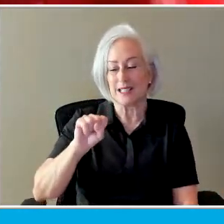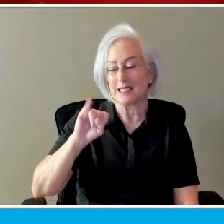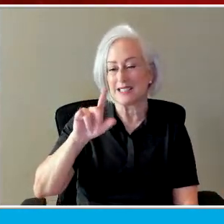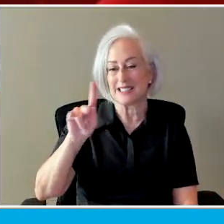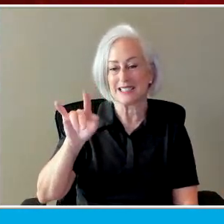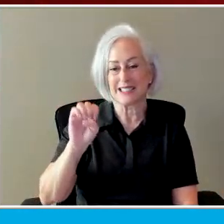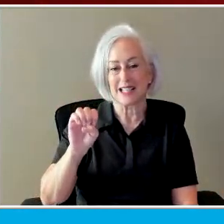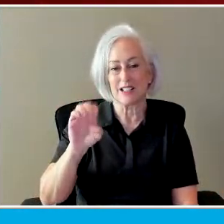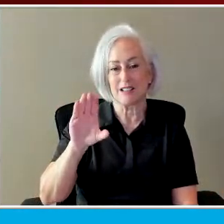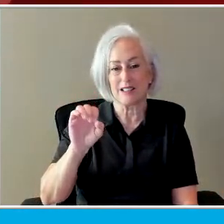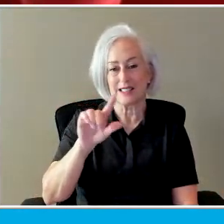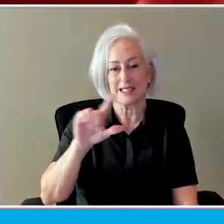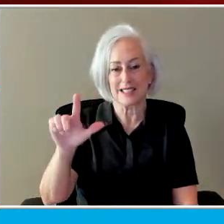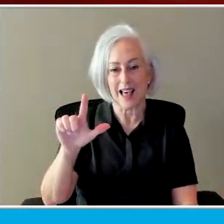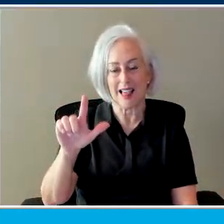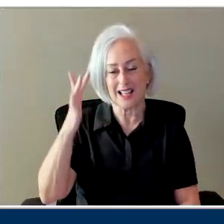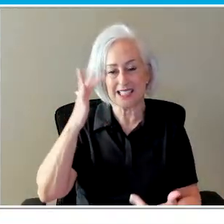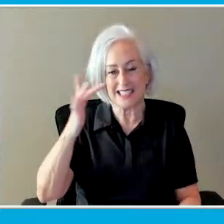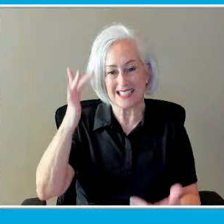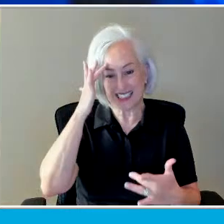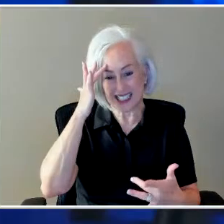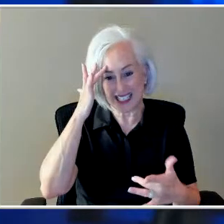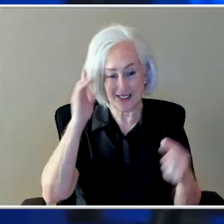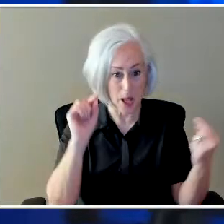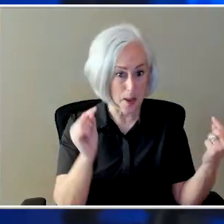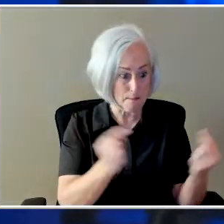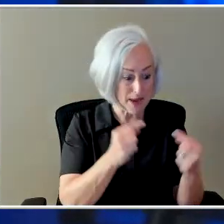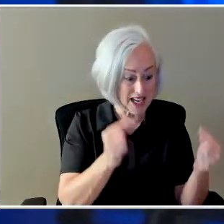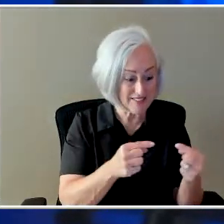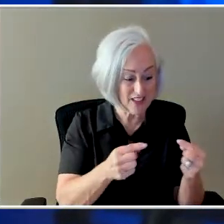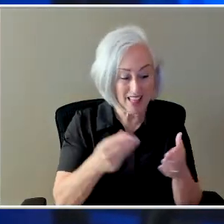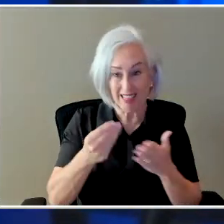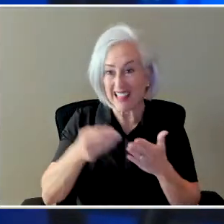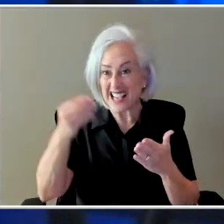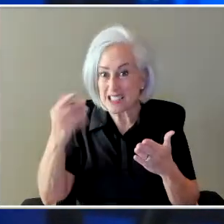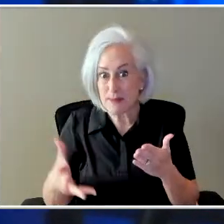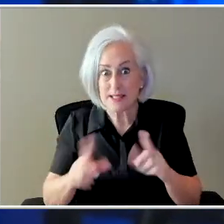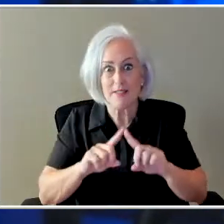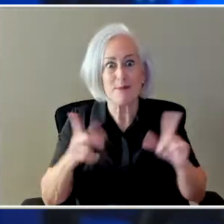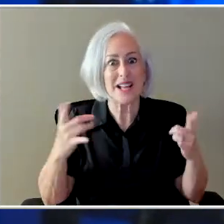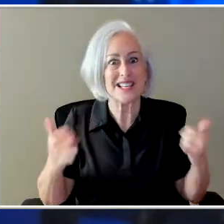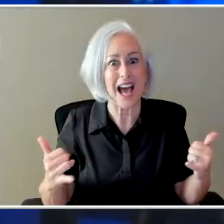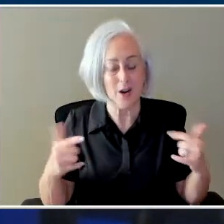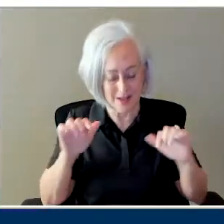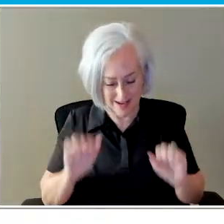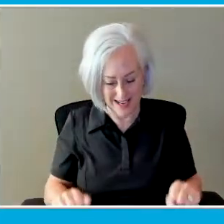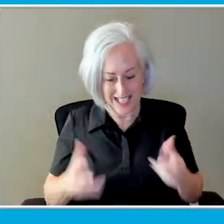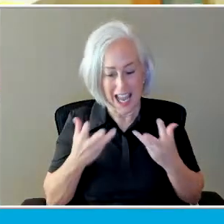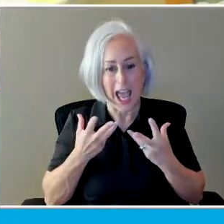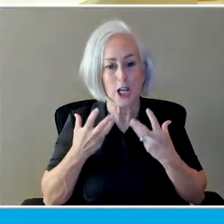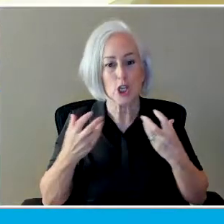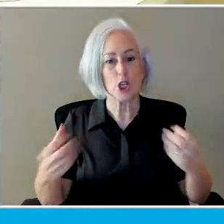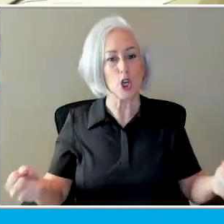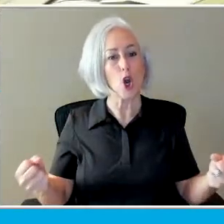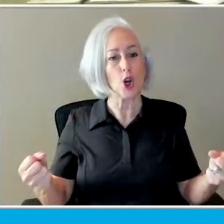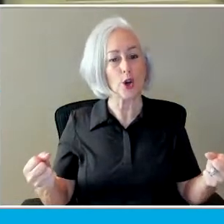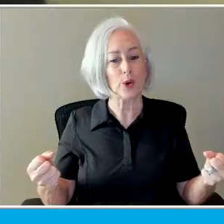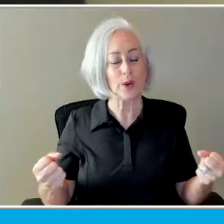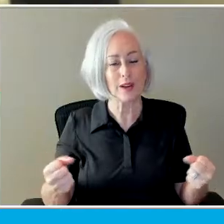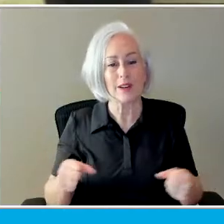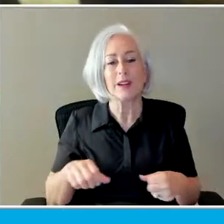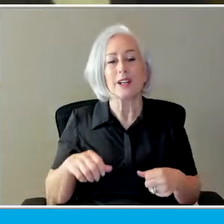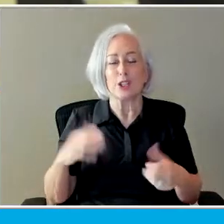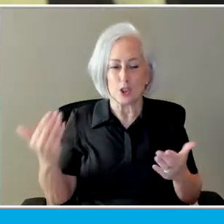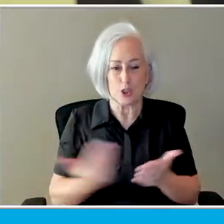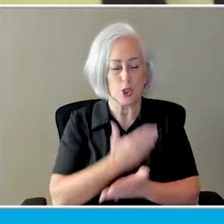painful, expensive, and now curable. I'm Jessica Lovell on the next Open Mics with Dr. Stites. The breakthrough treatments